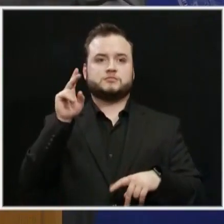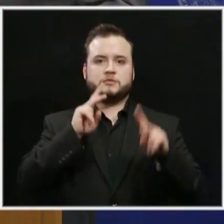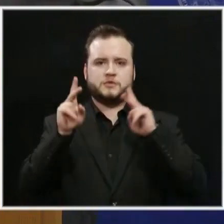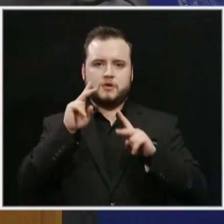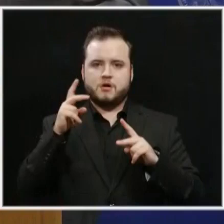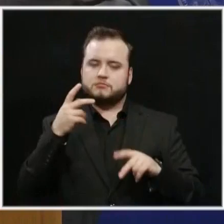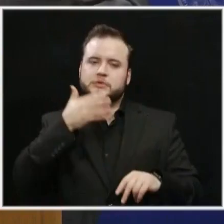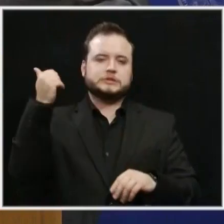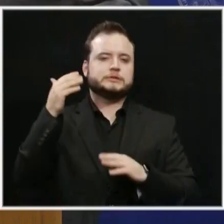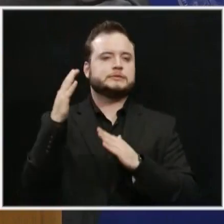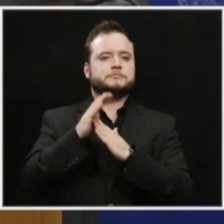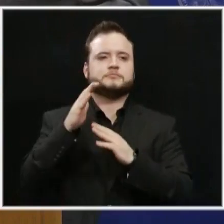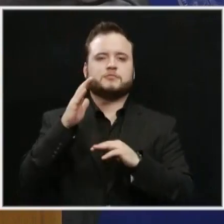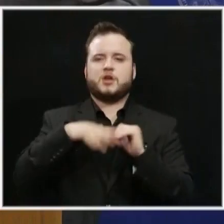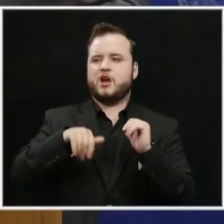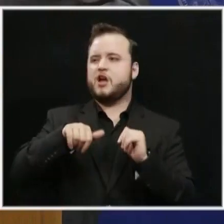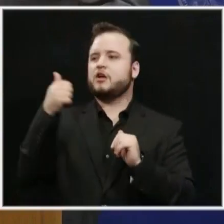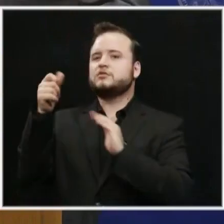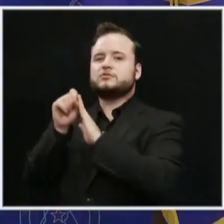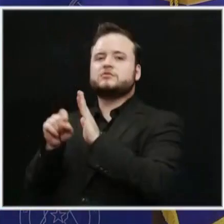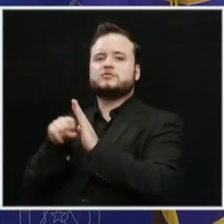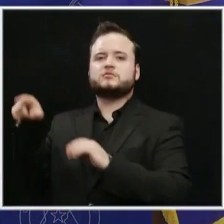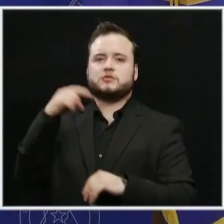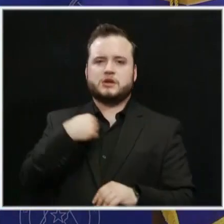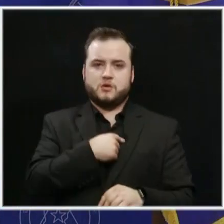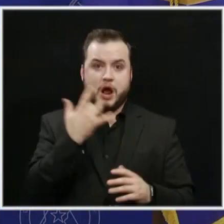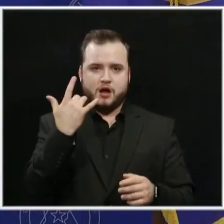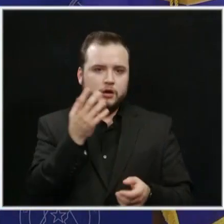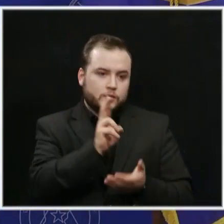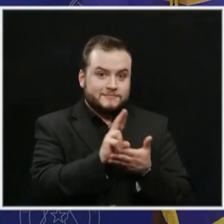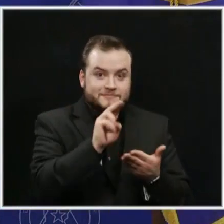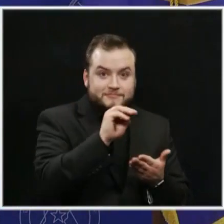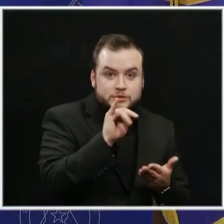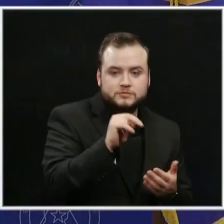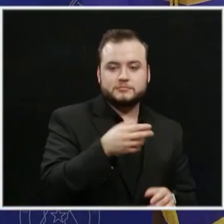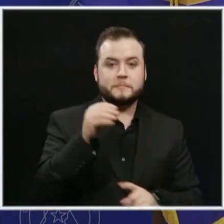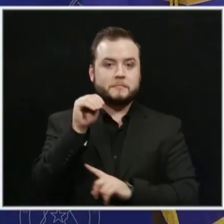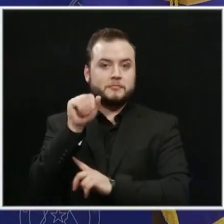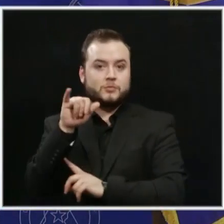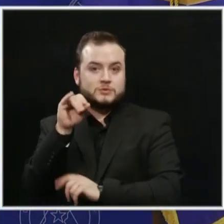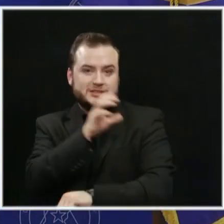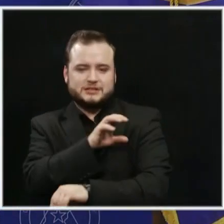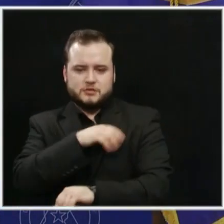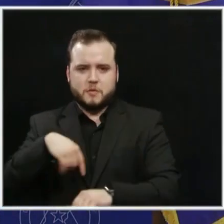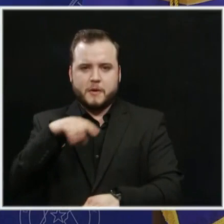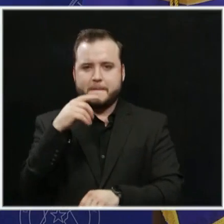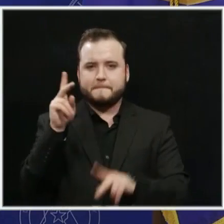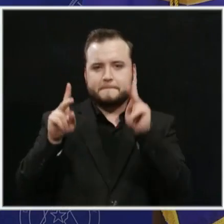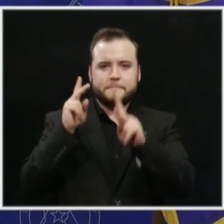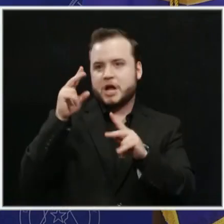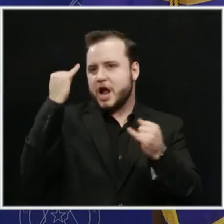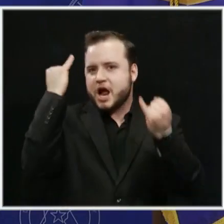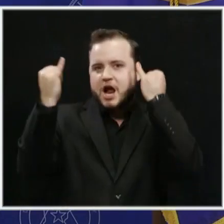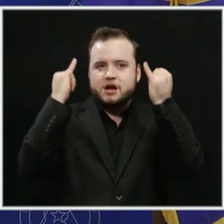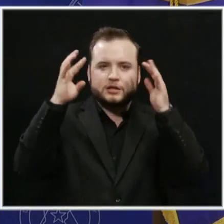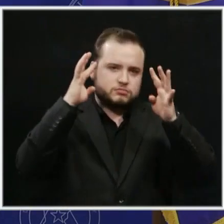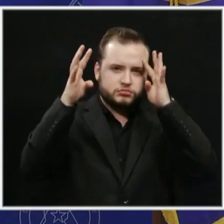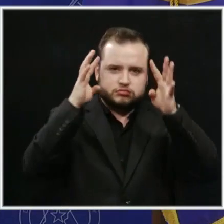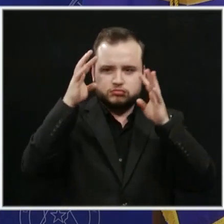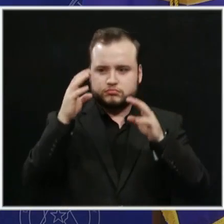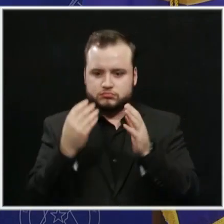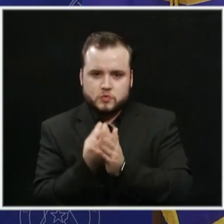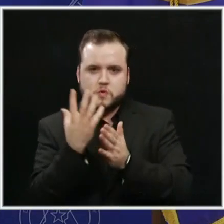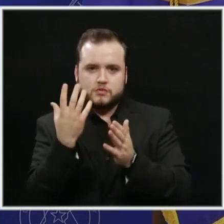healthcare institutions, the University of Minnesota, Mayo, and others have put us in a place to be able to test at a level unlike anyone else. But I also